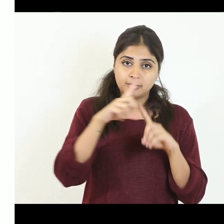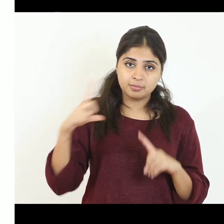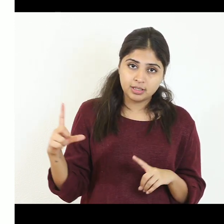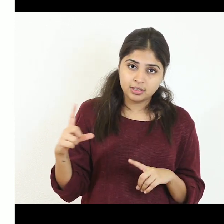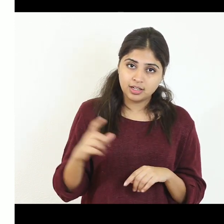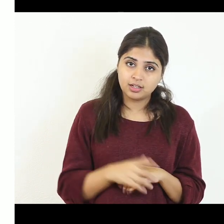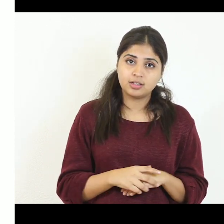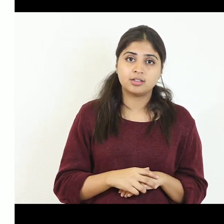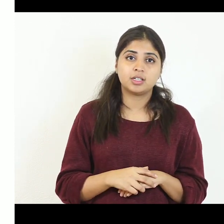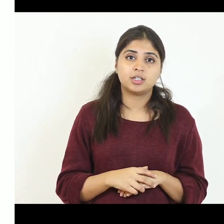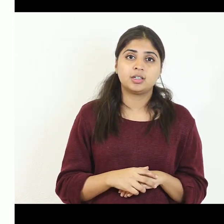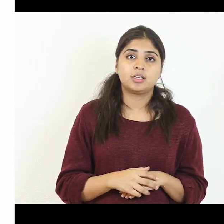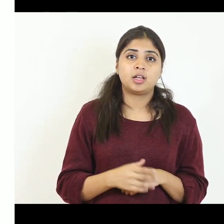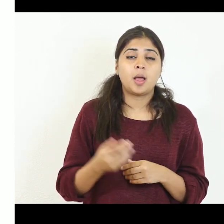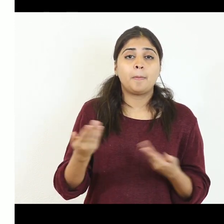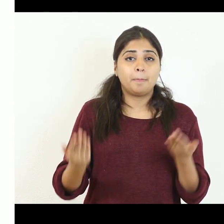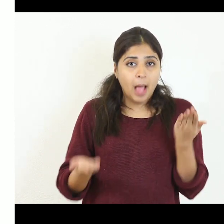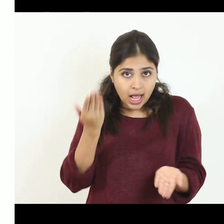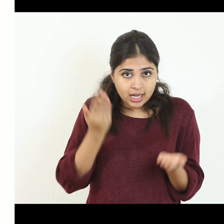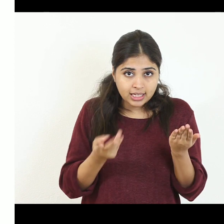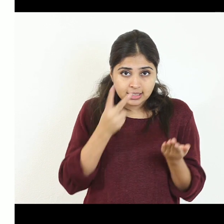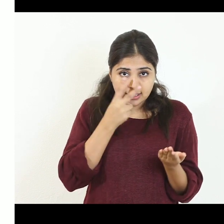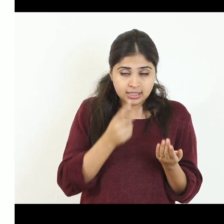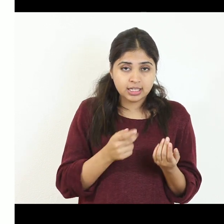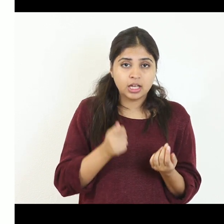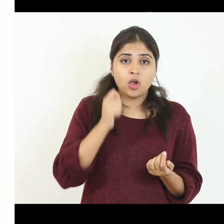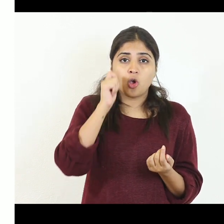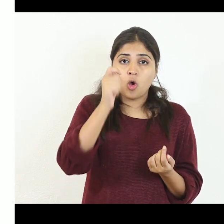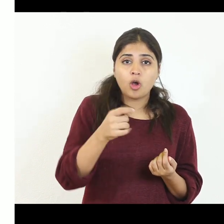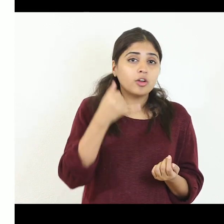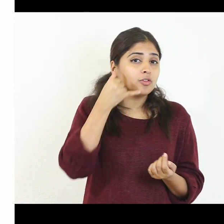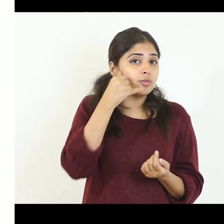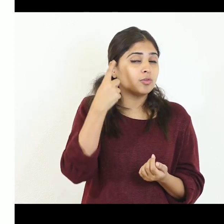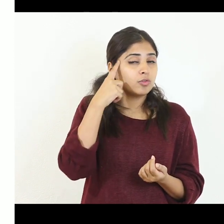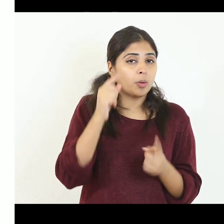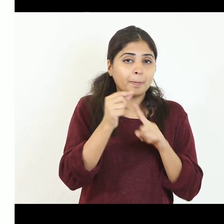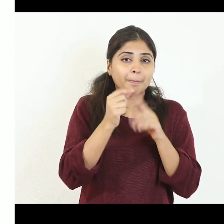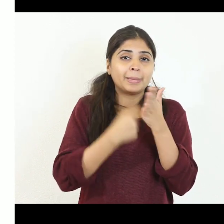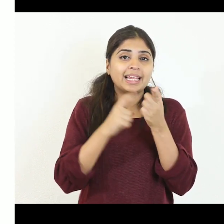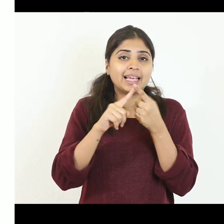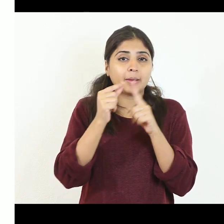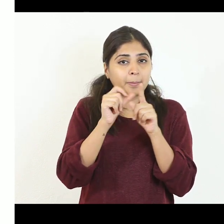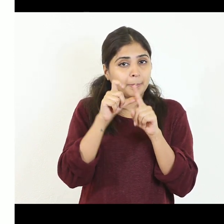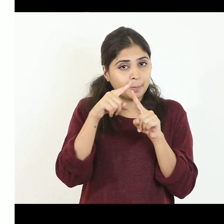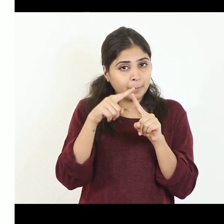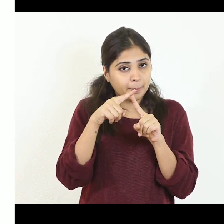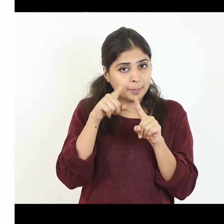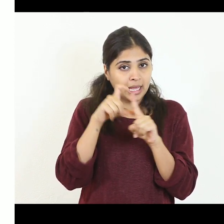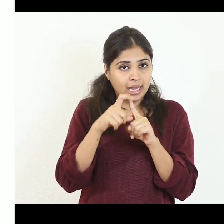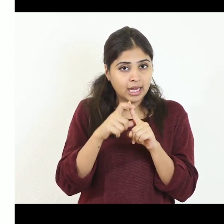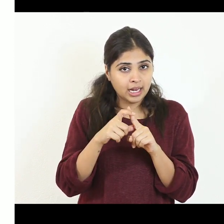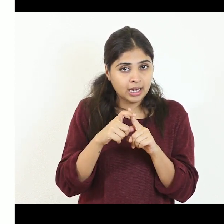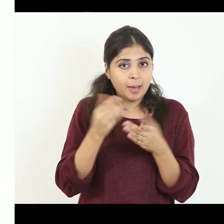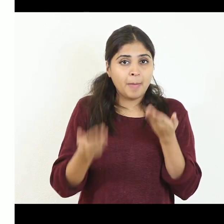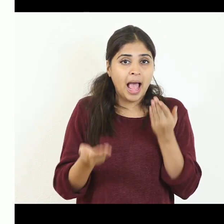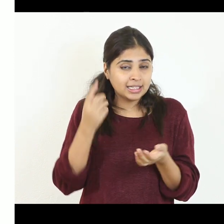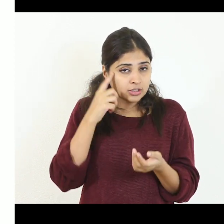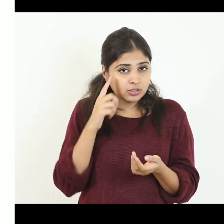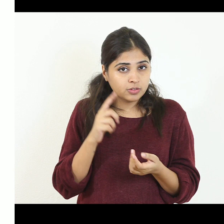on prepaid calling cards, and storing information about the communication networks.